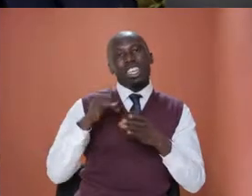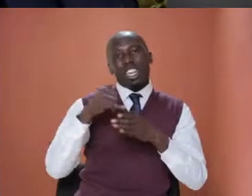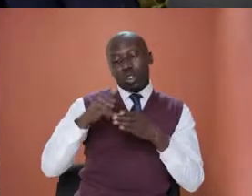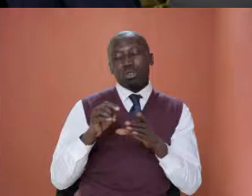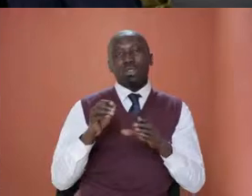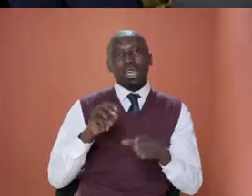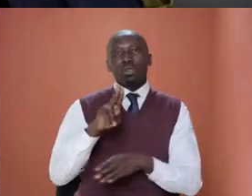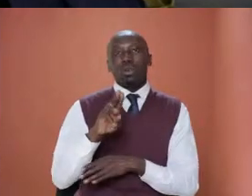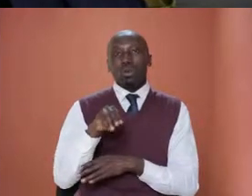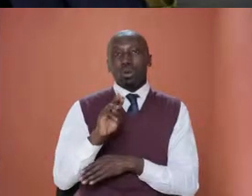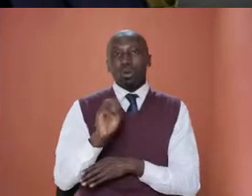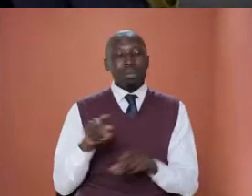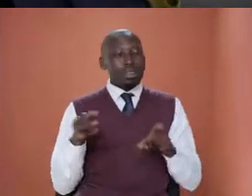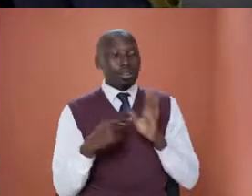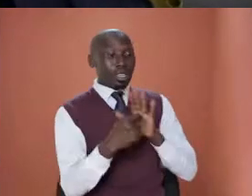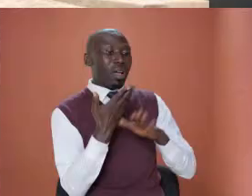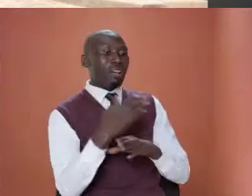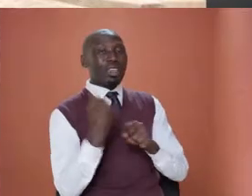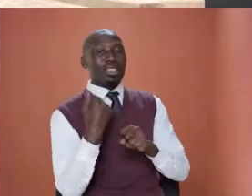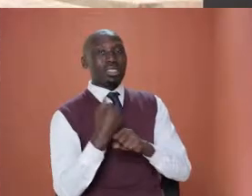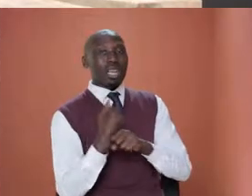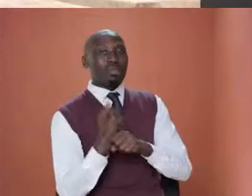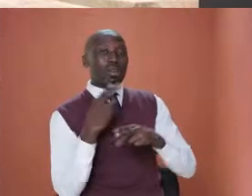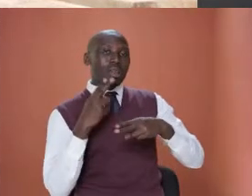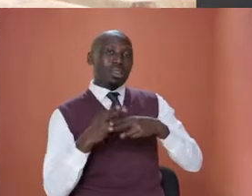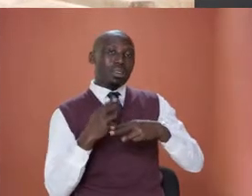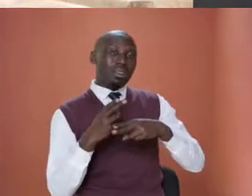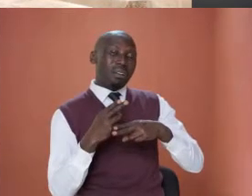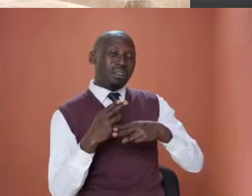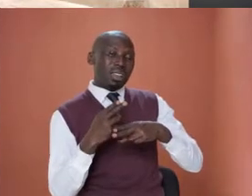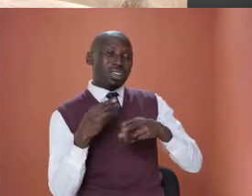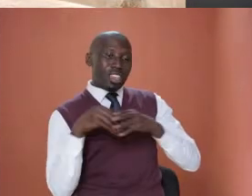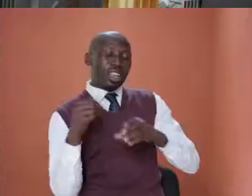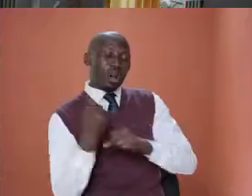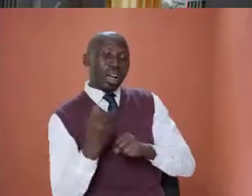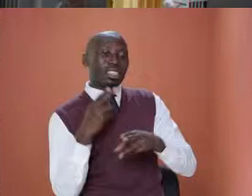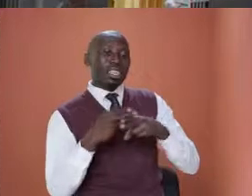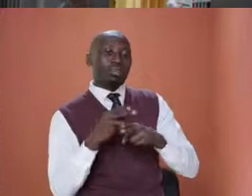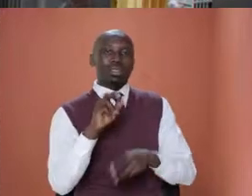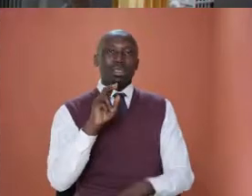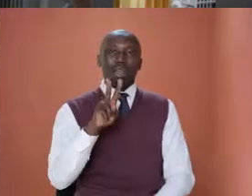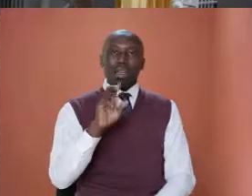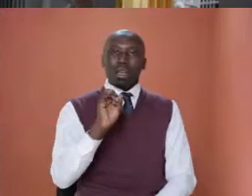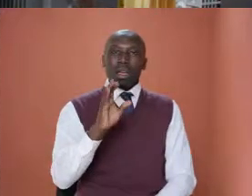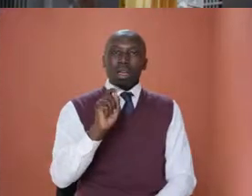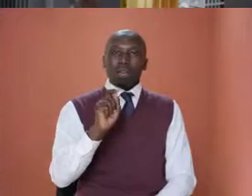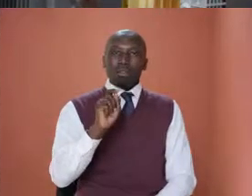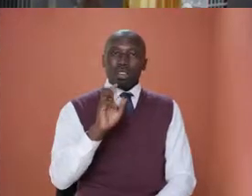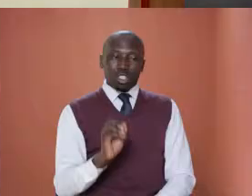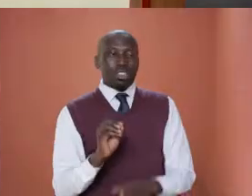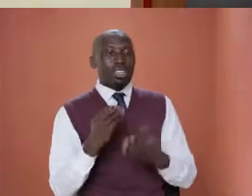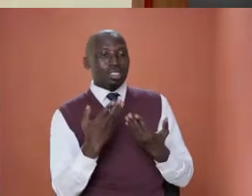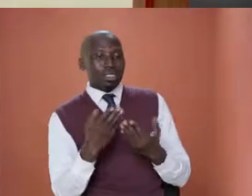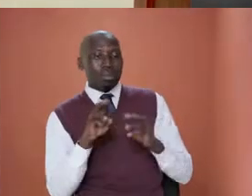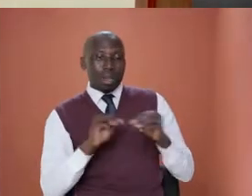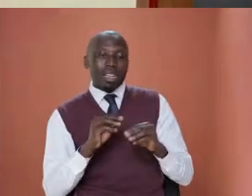For instance, we have a staff in our operations, and that is Victor. She has run our safety agenda